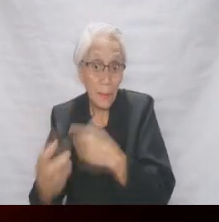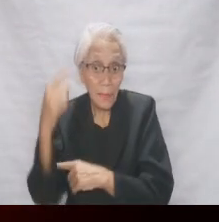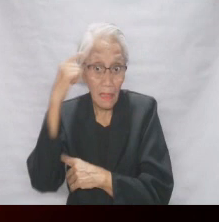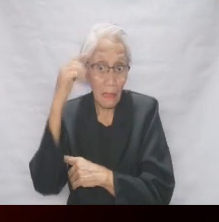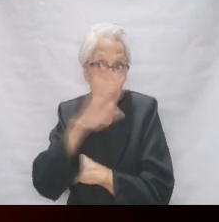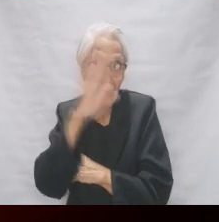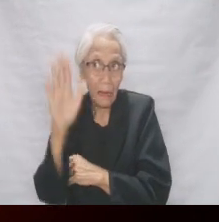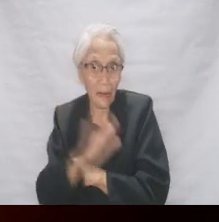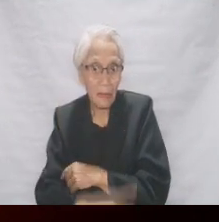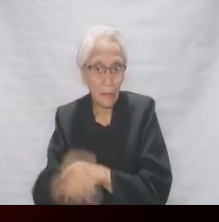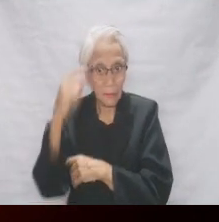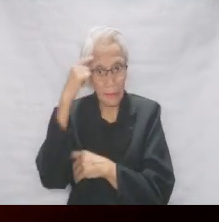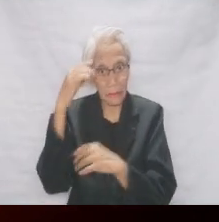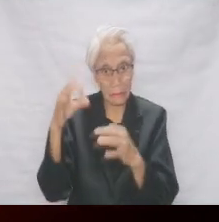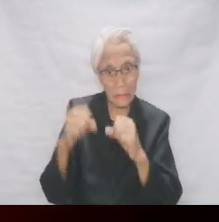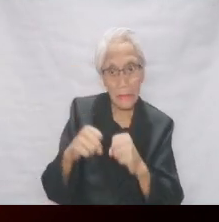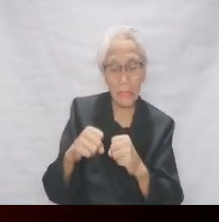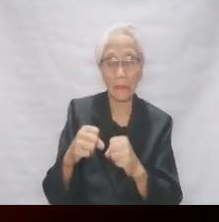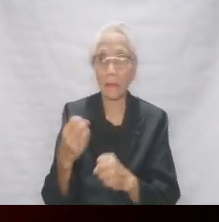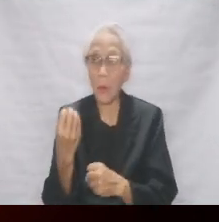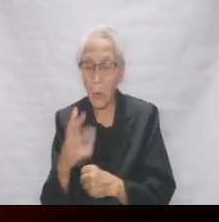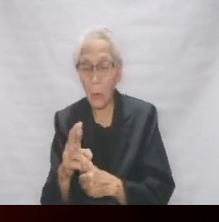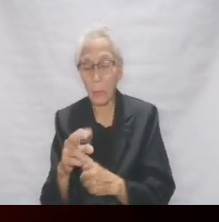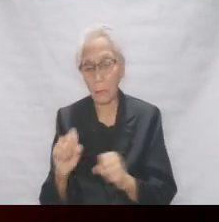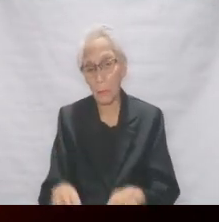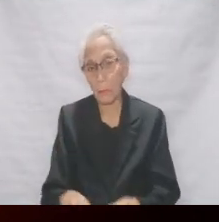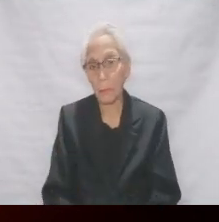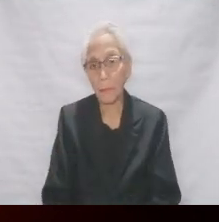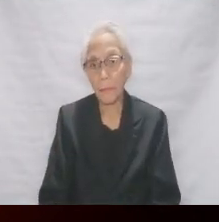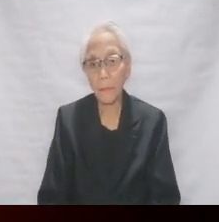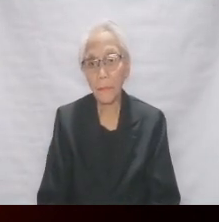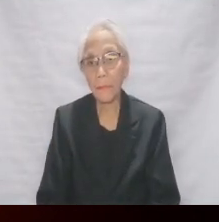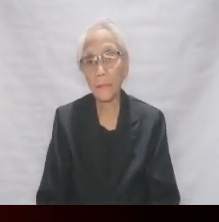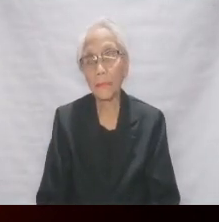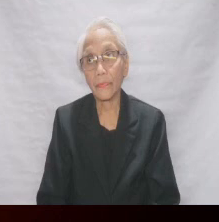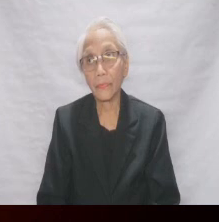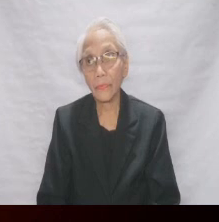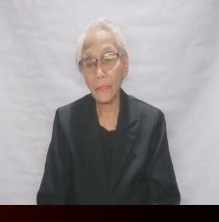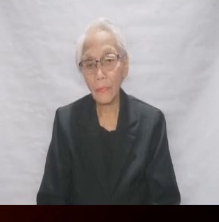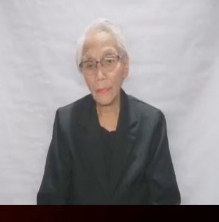is. You might be thinking you'd never go along with this. Or would you?